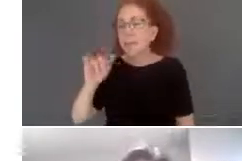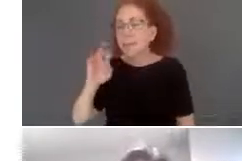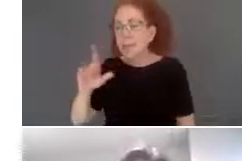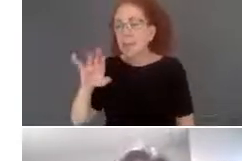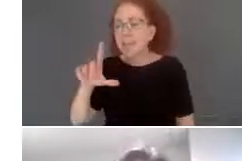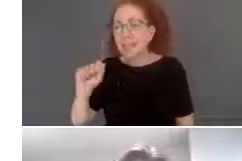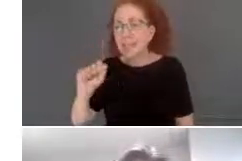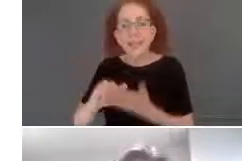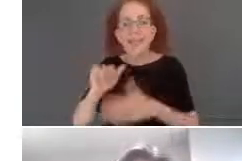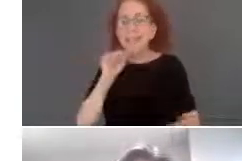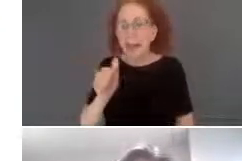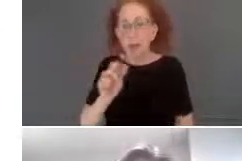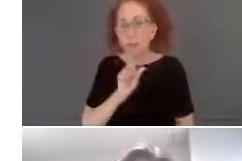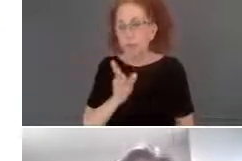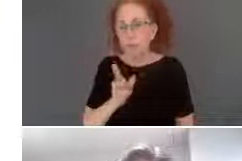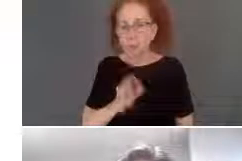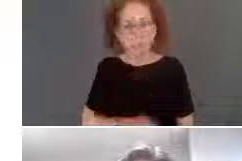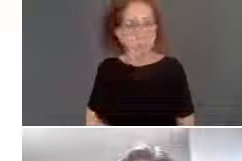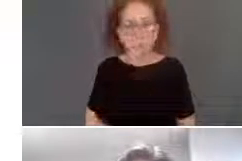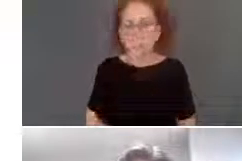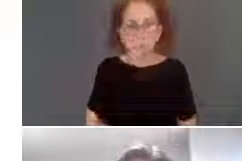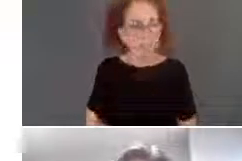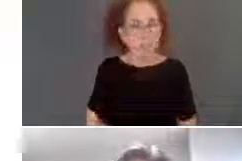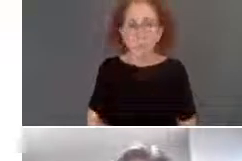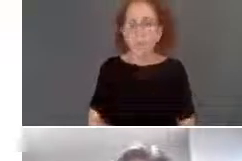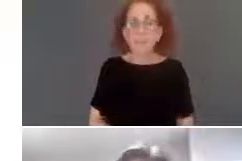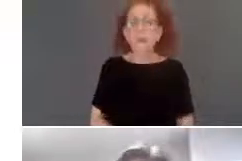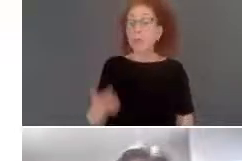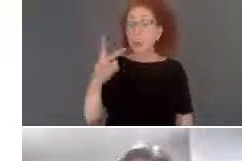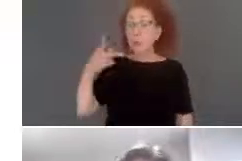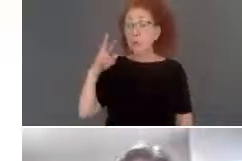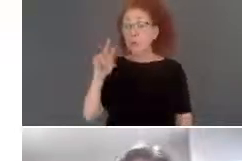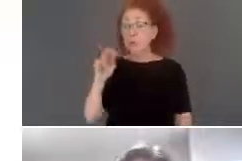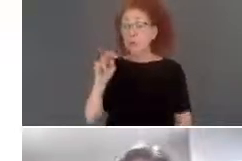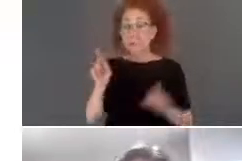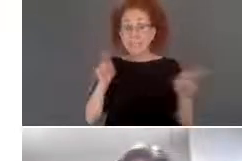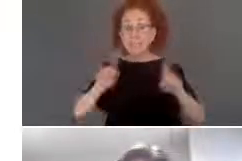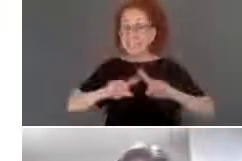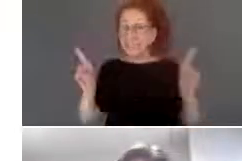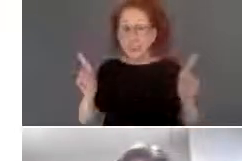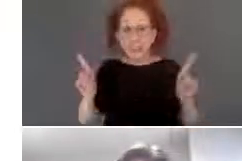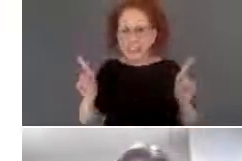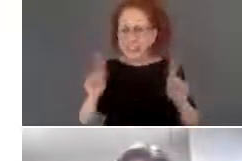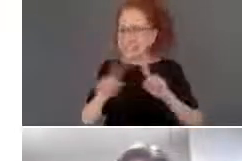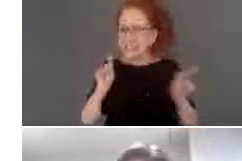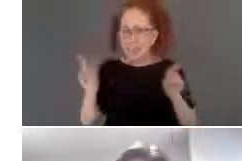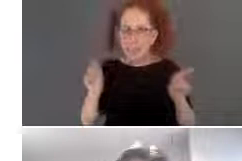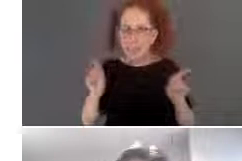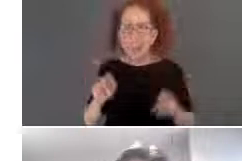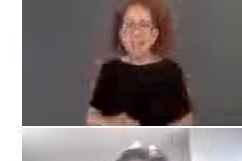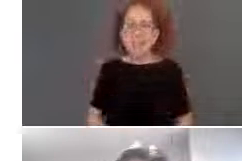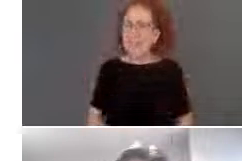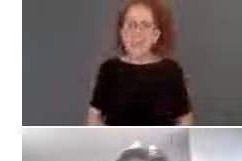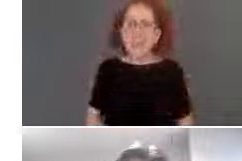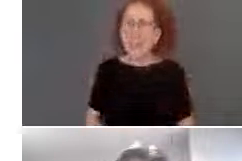isn't true. The 2 proteins are actually very different. Dr. Offit, who's